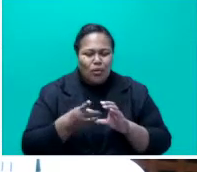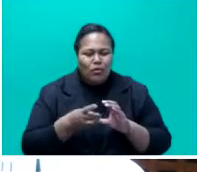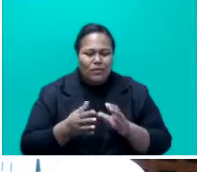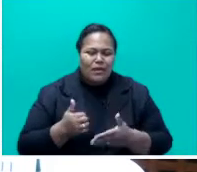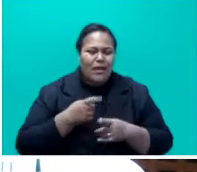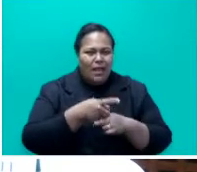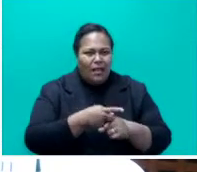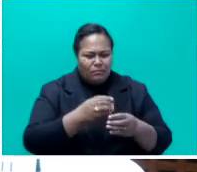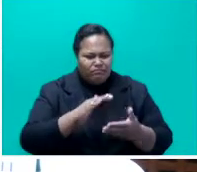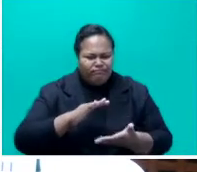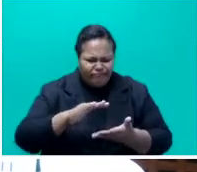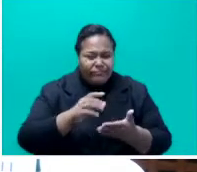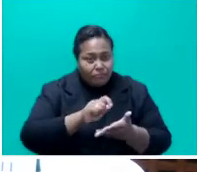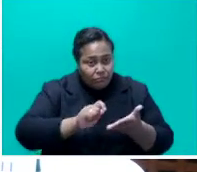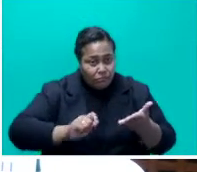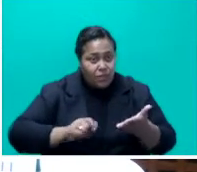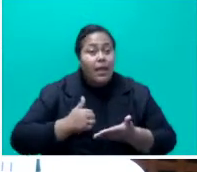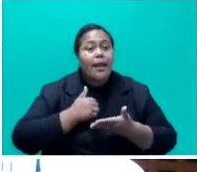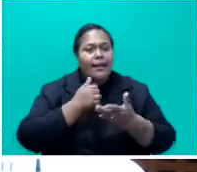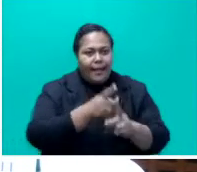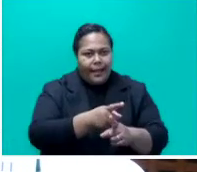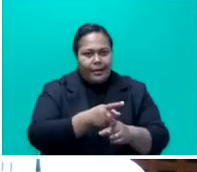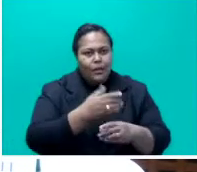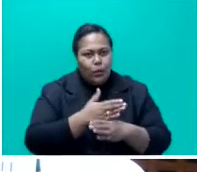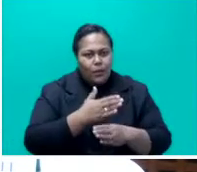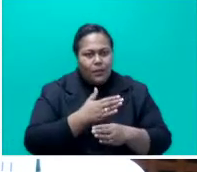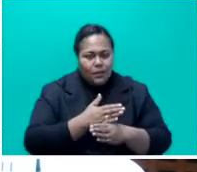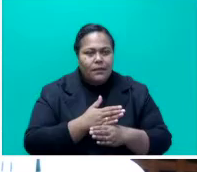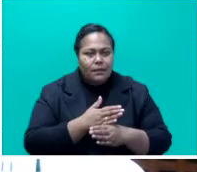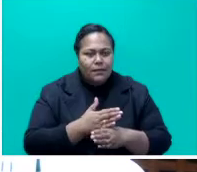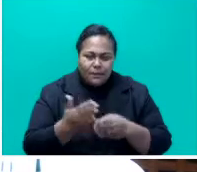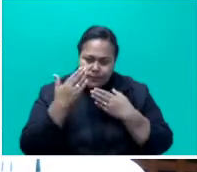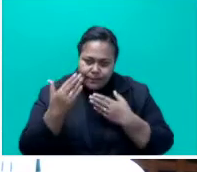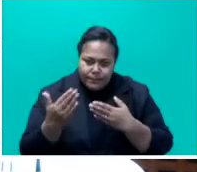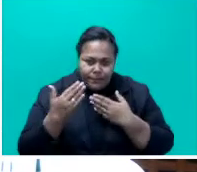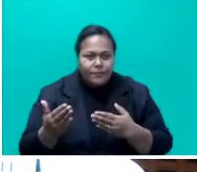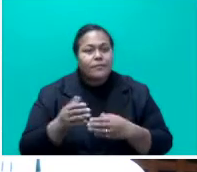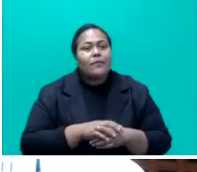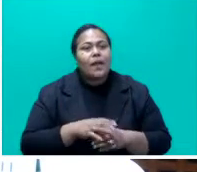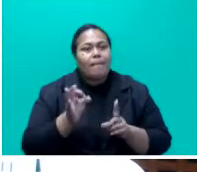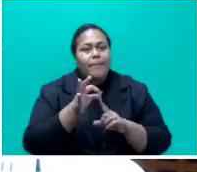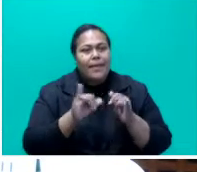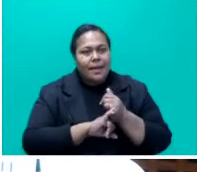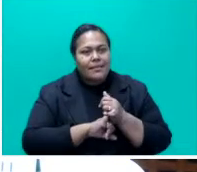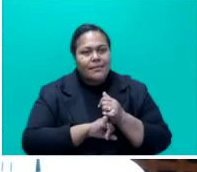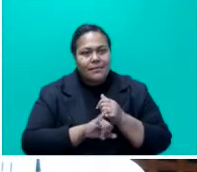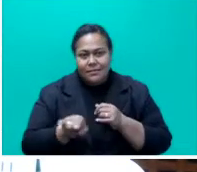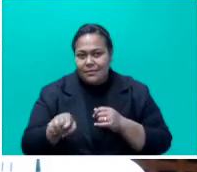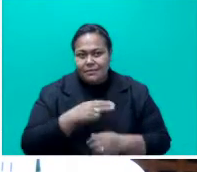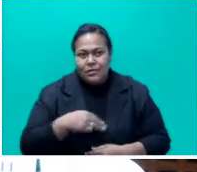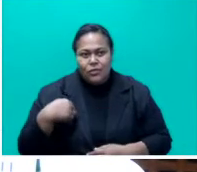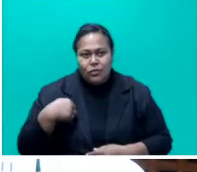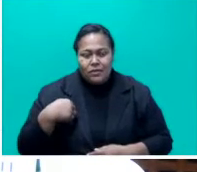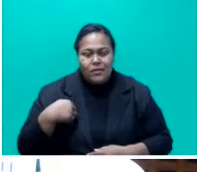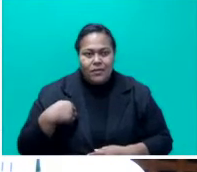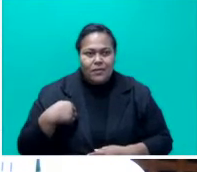undertaken in the ministry as well. And I wish to acknowledge the Permanent Secretary, Mr. Kulitangan, and his team in